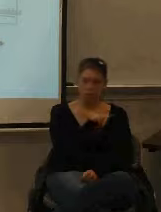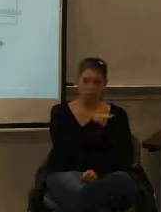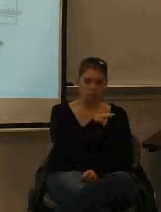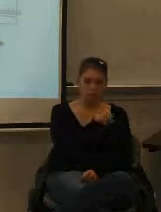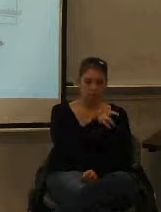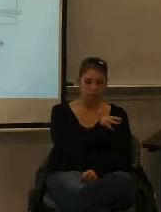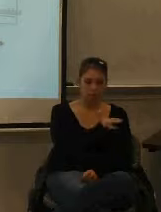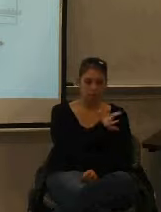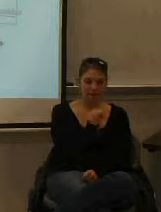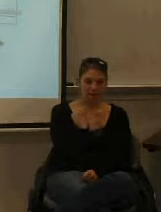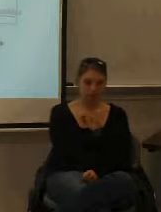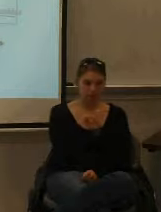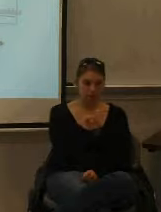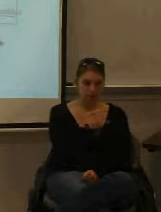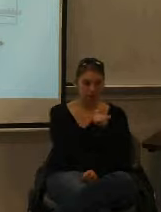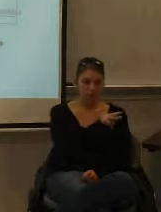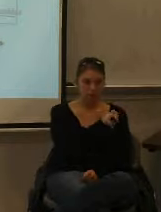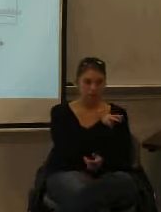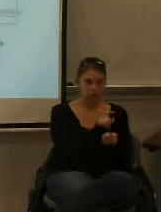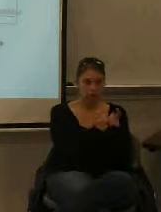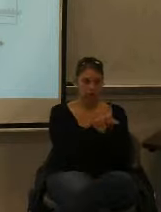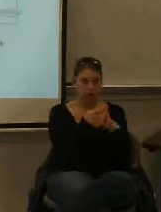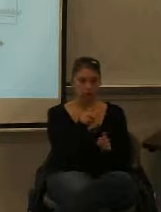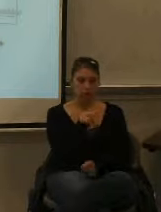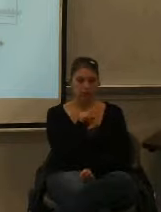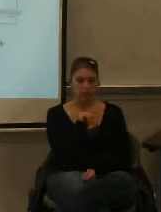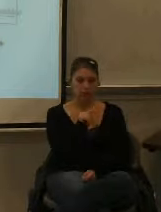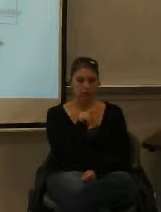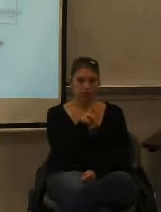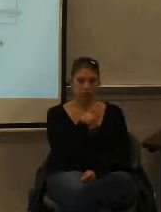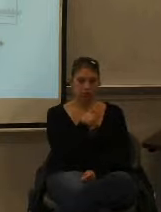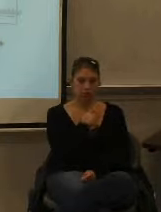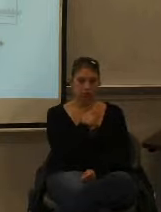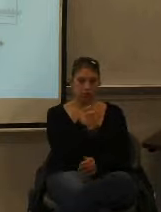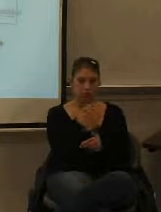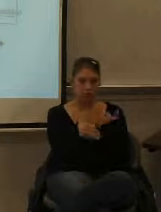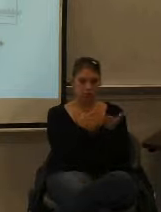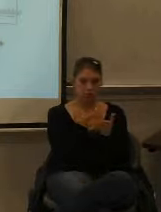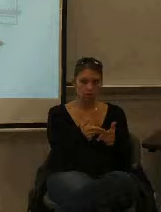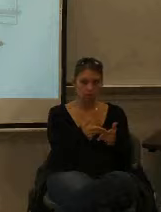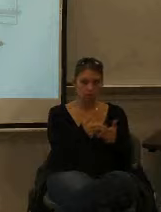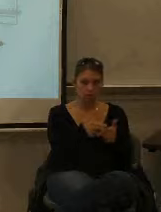ammonium and oxygen, and the ammonium gets converted to nitrate, what is the process called?